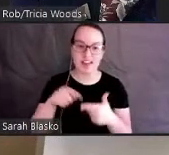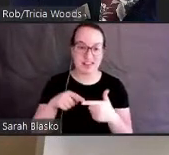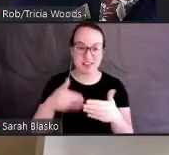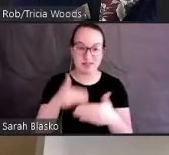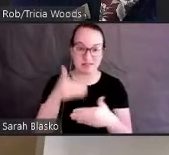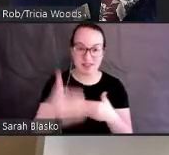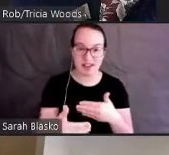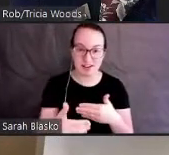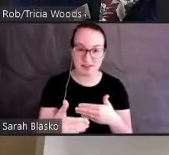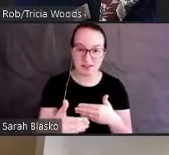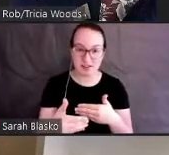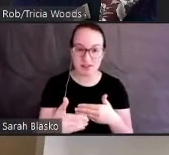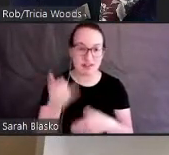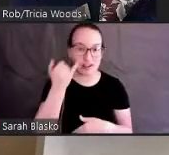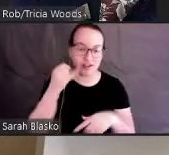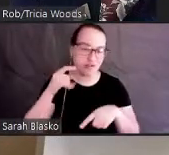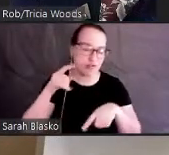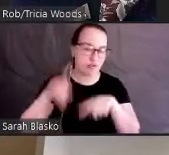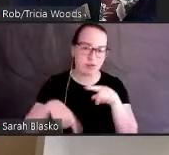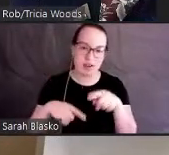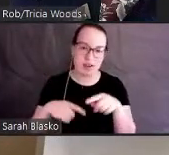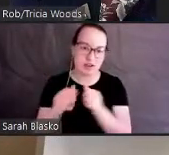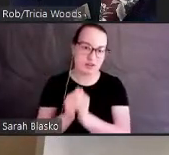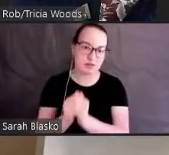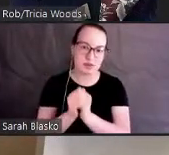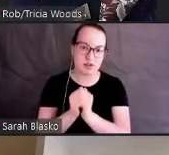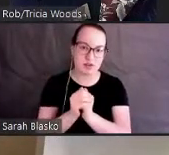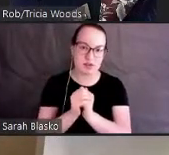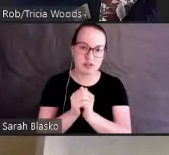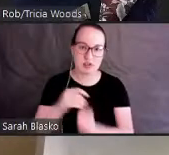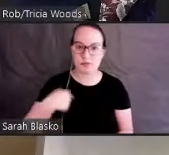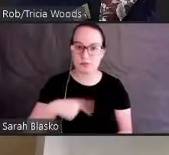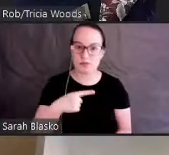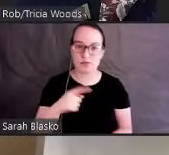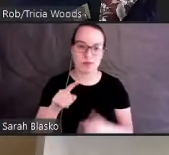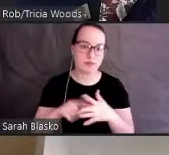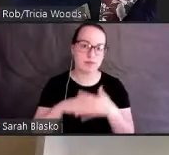still not able to do the worship, let's just go into the sermon.